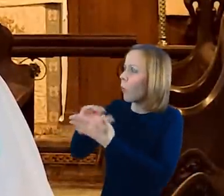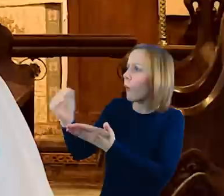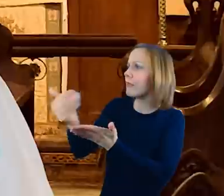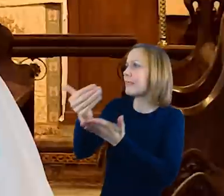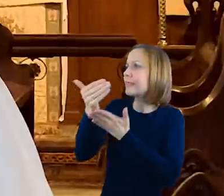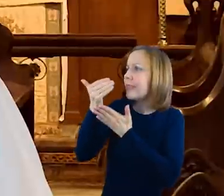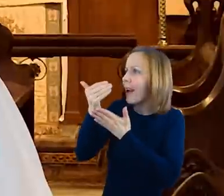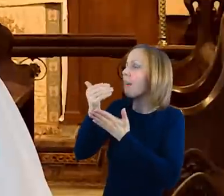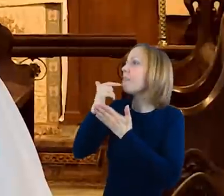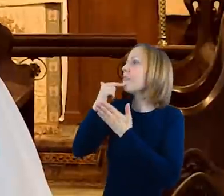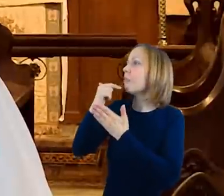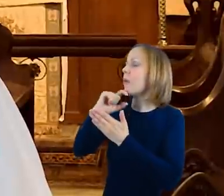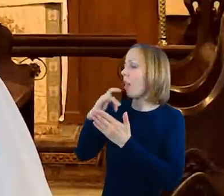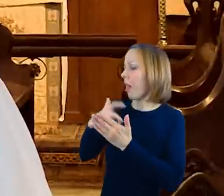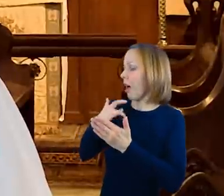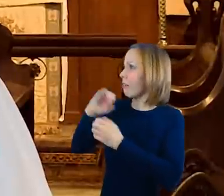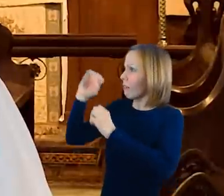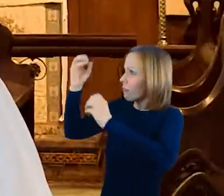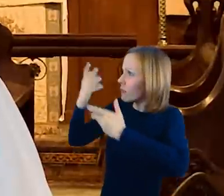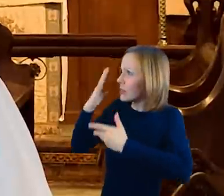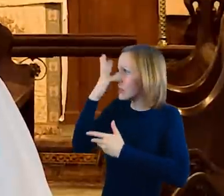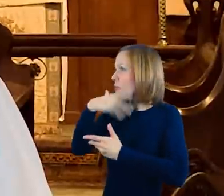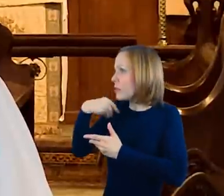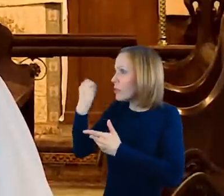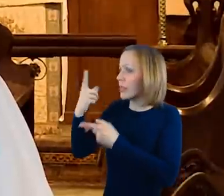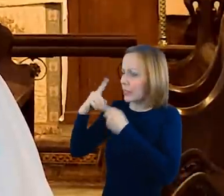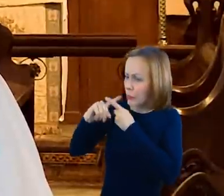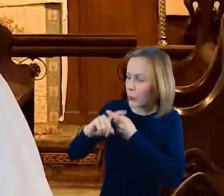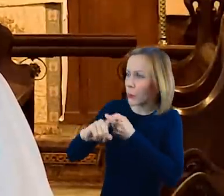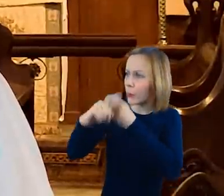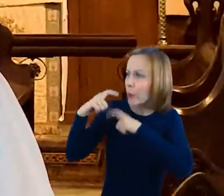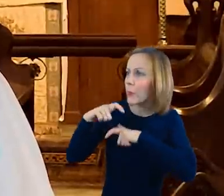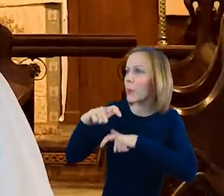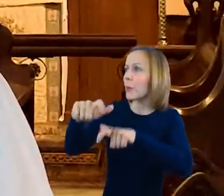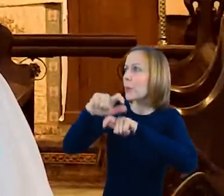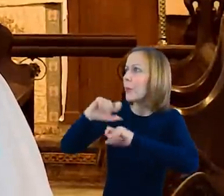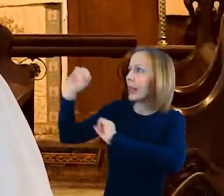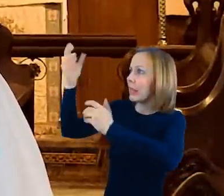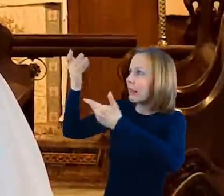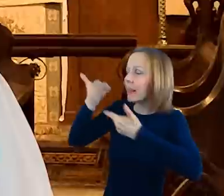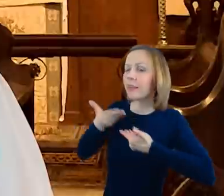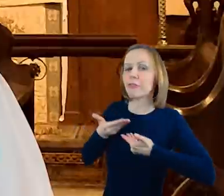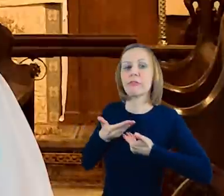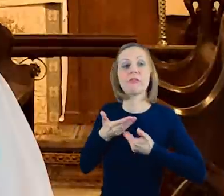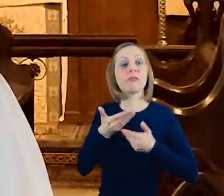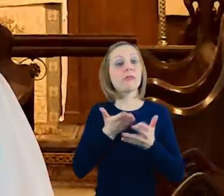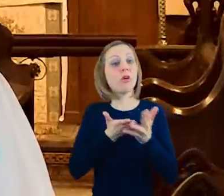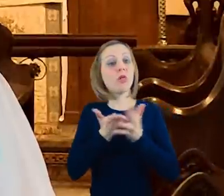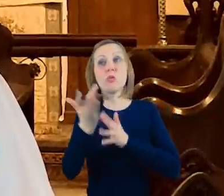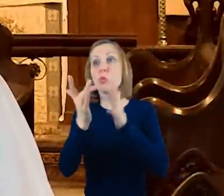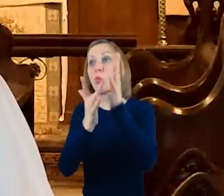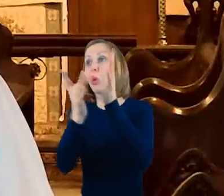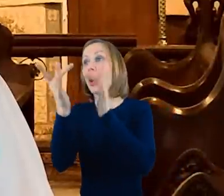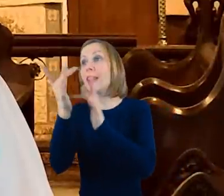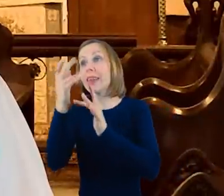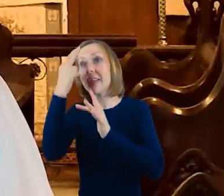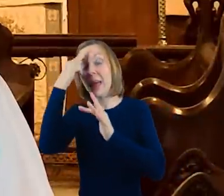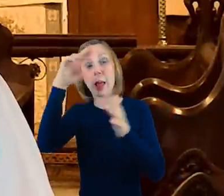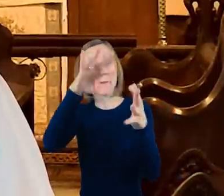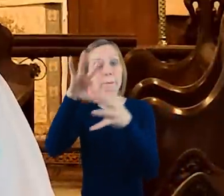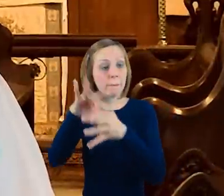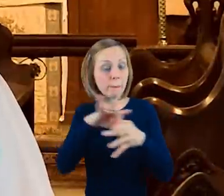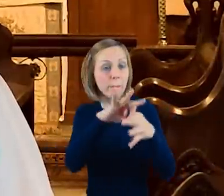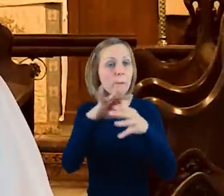sustain us with your life-giving Spirit. We have come together in the name of Christ to offer our